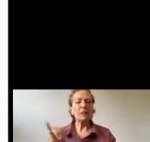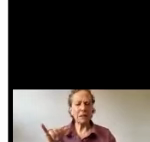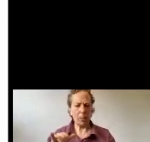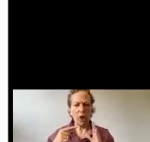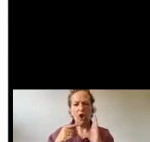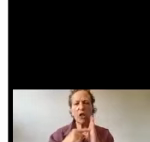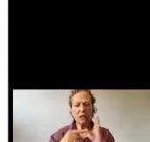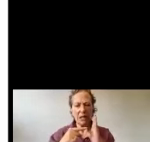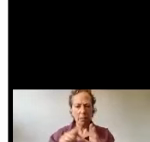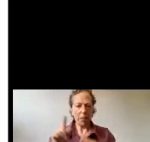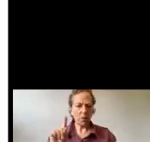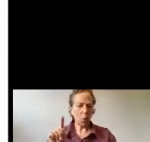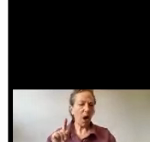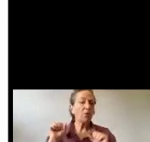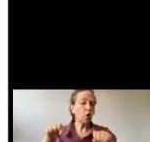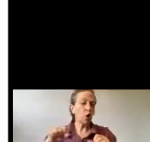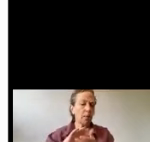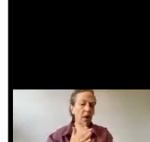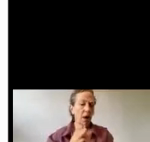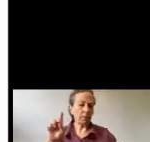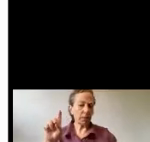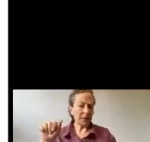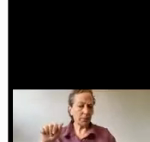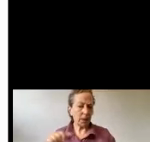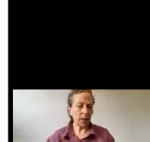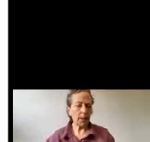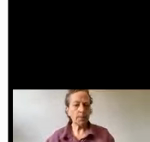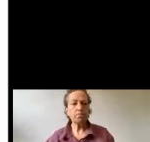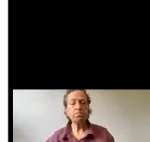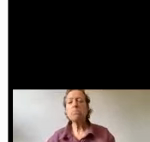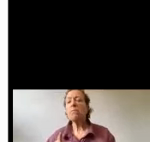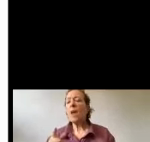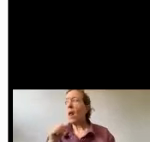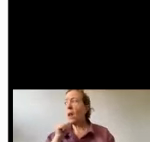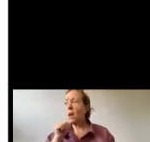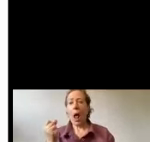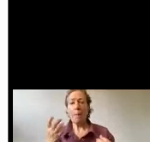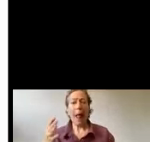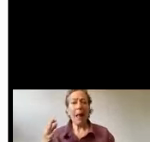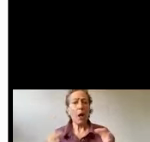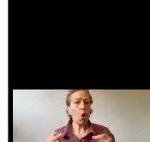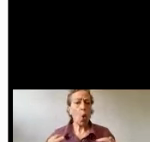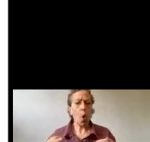examples of when long COVID could be a disability. There aren't as many court cases out there yet on this,